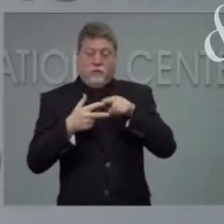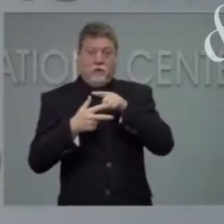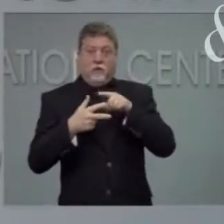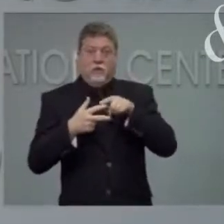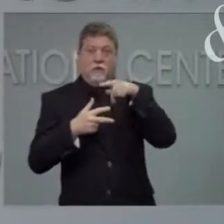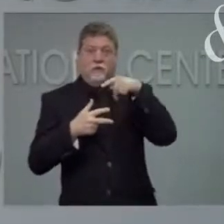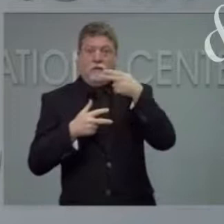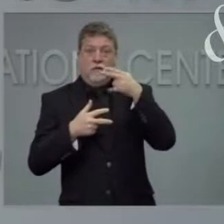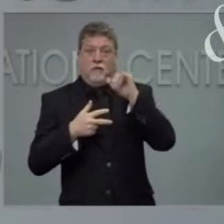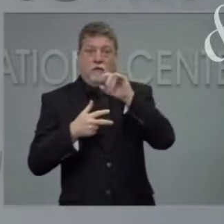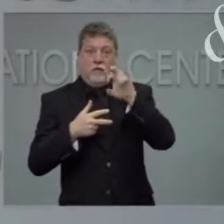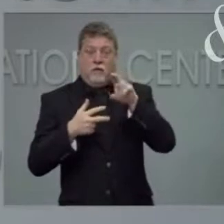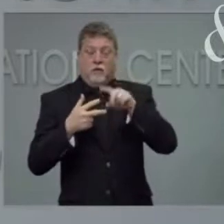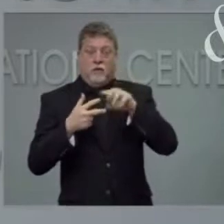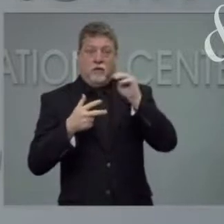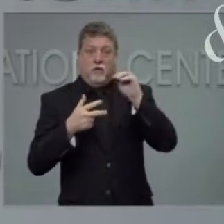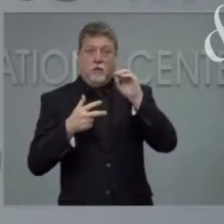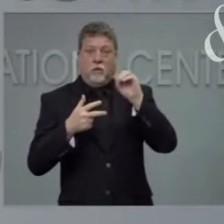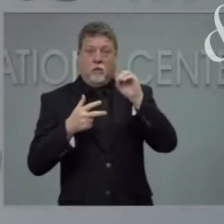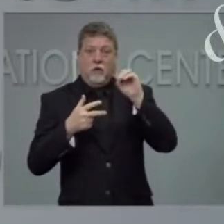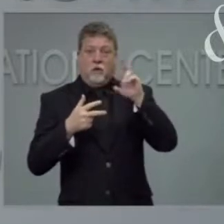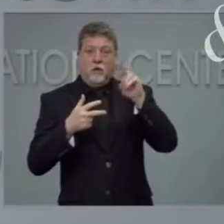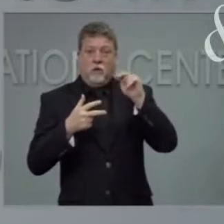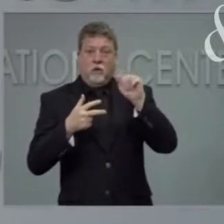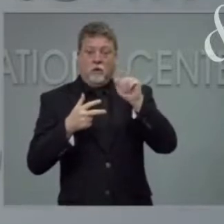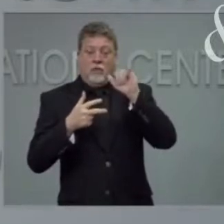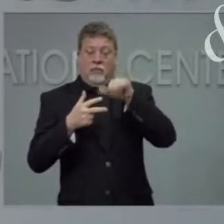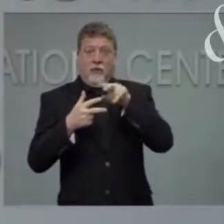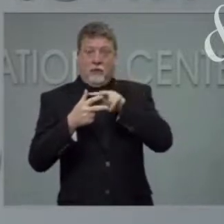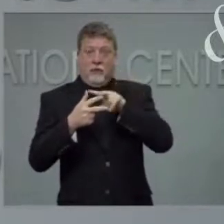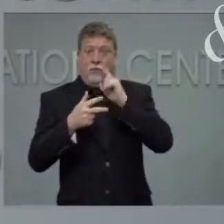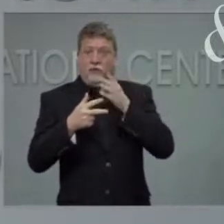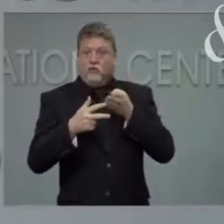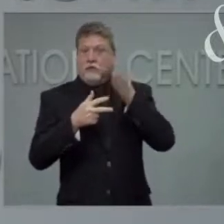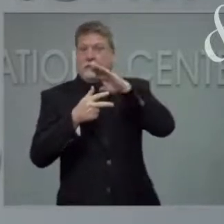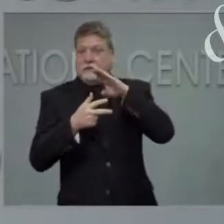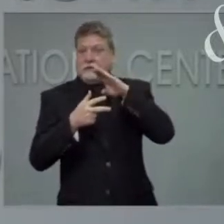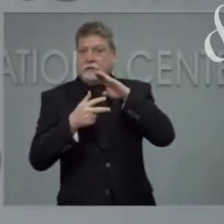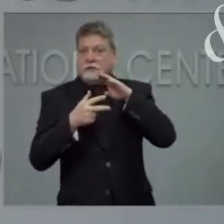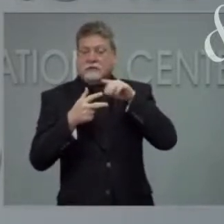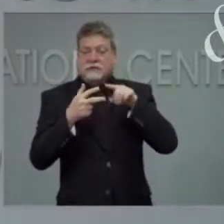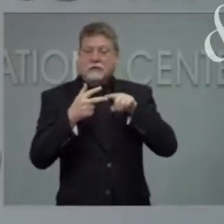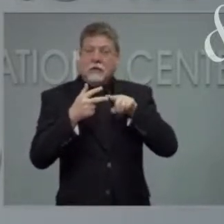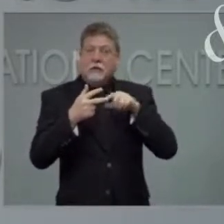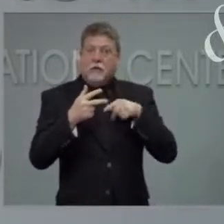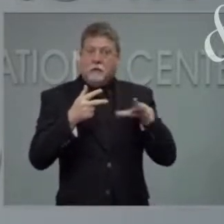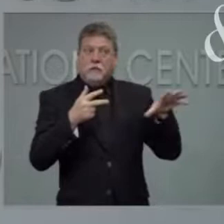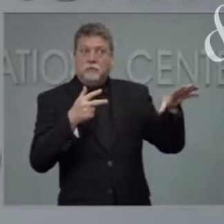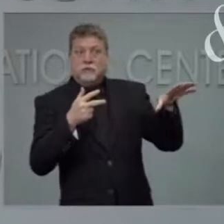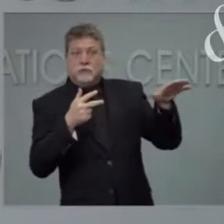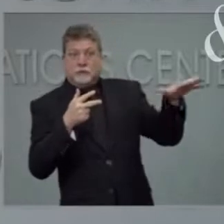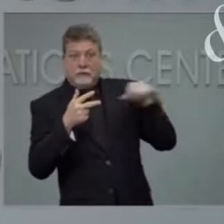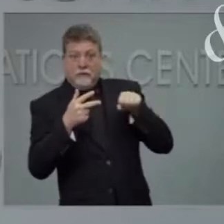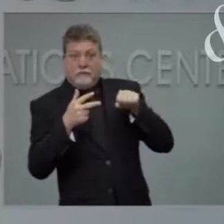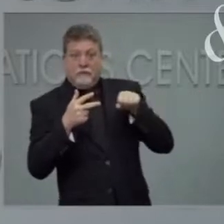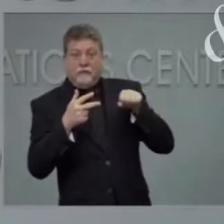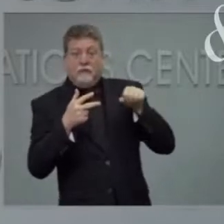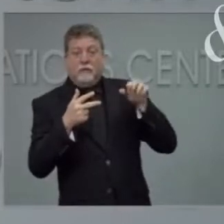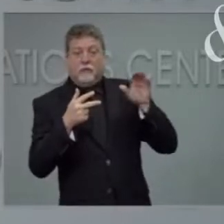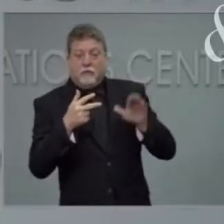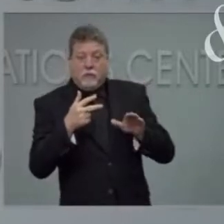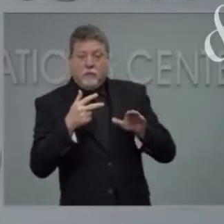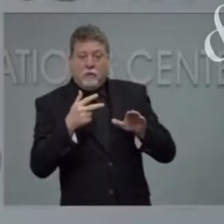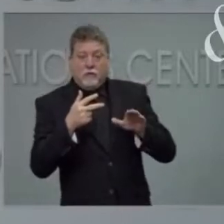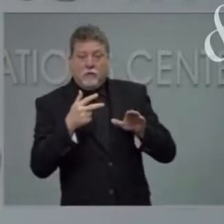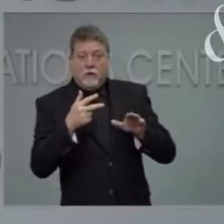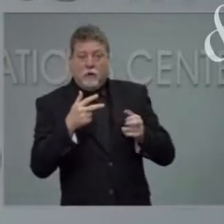all of that together, I think the department feels pretty confident that we'll be able to stick to these dates for being able to